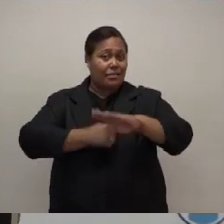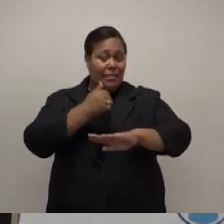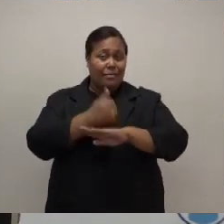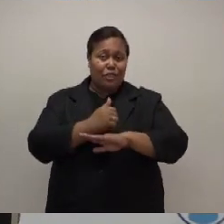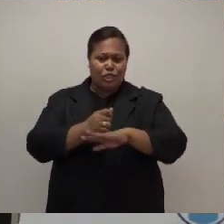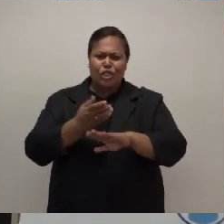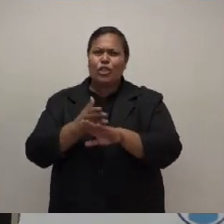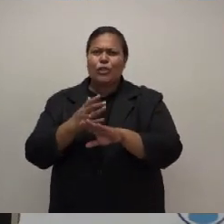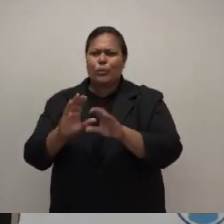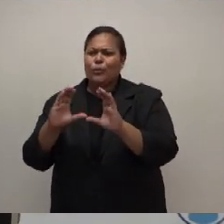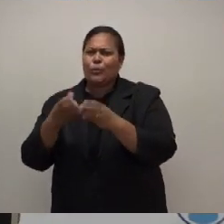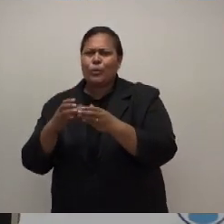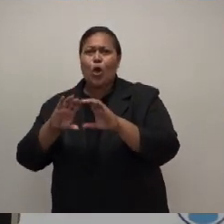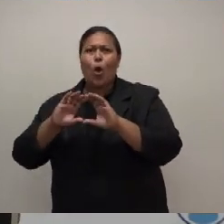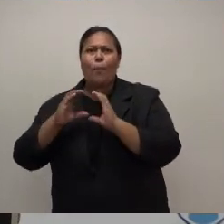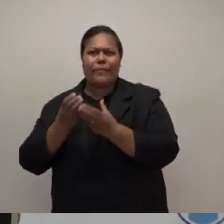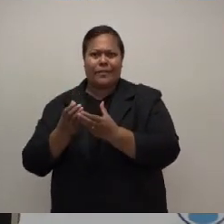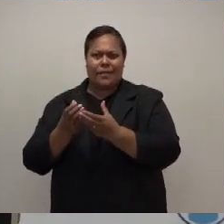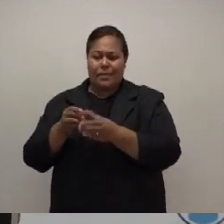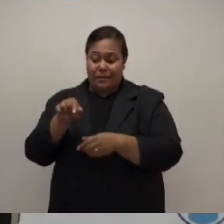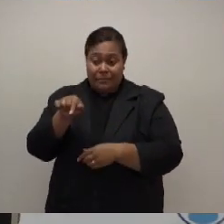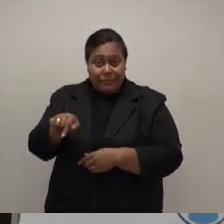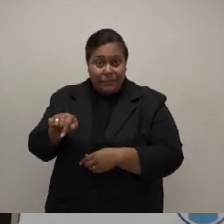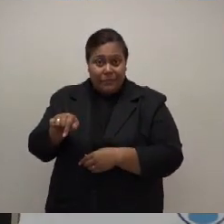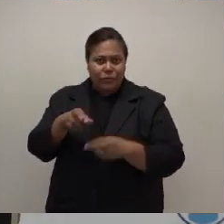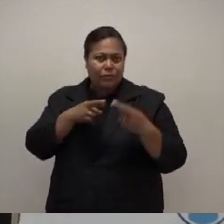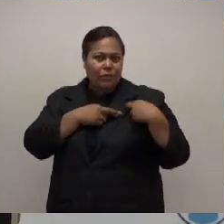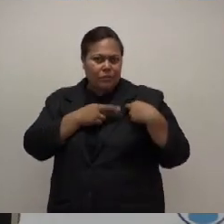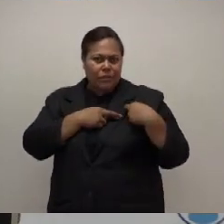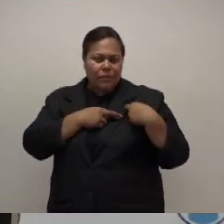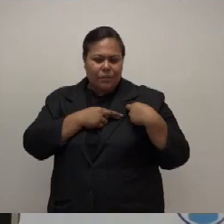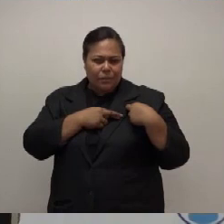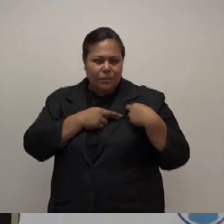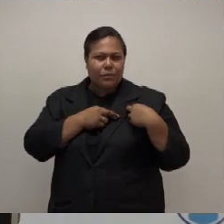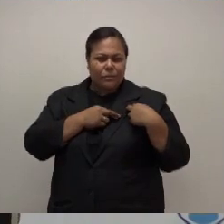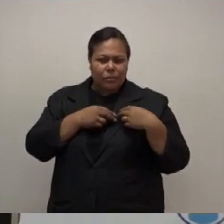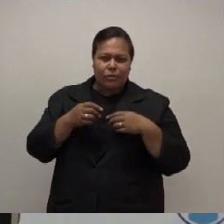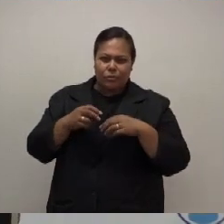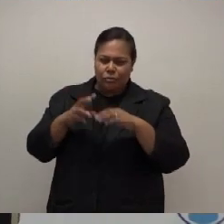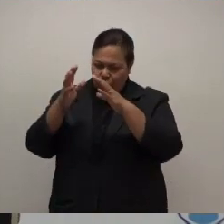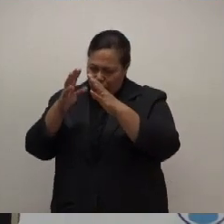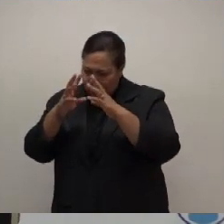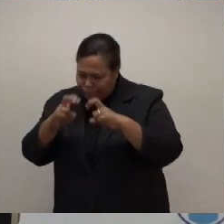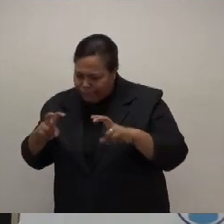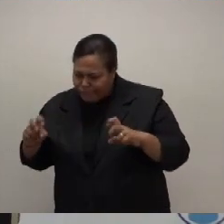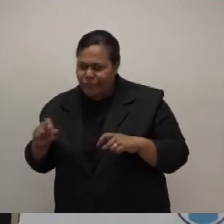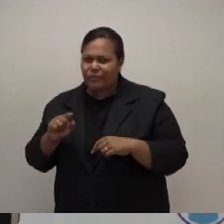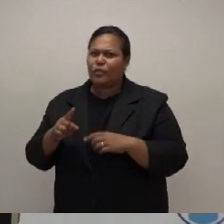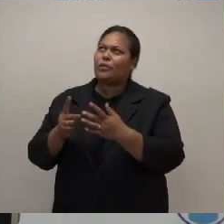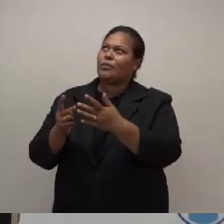task force to carefully determine which other countries meet the same rigorous standards.